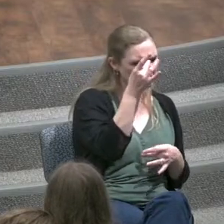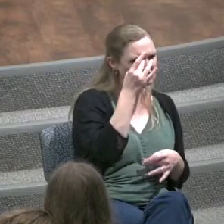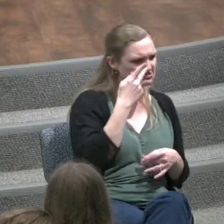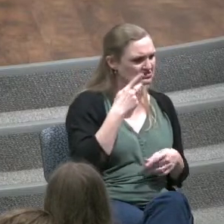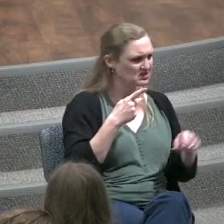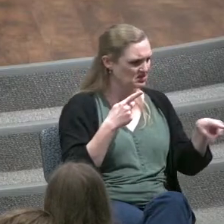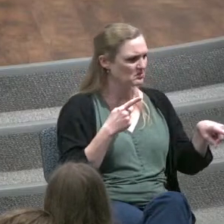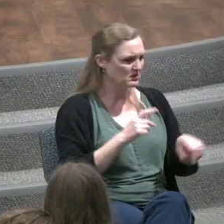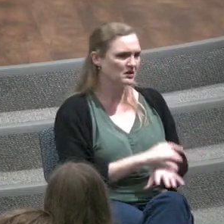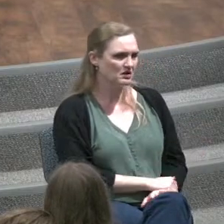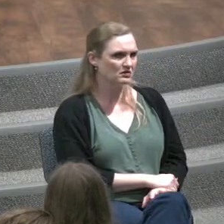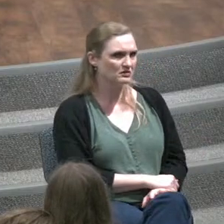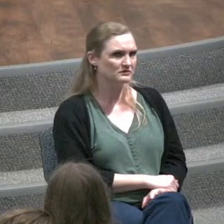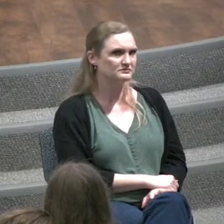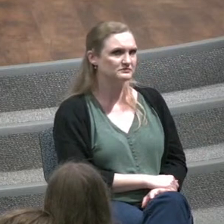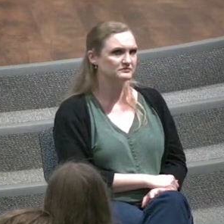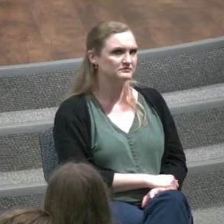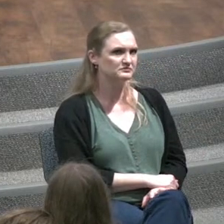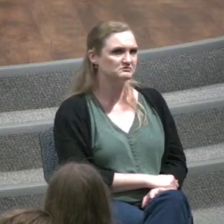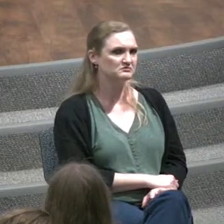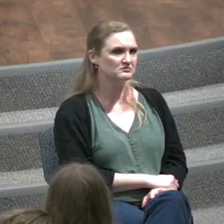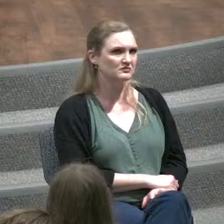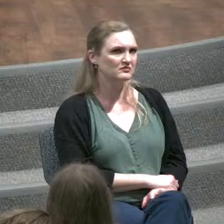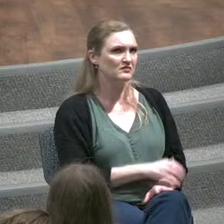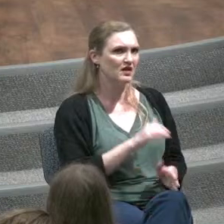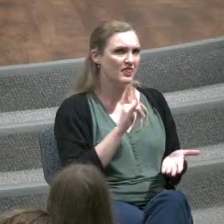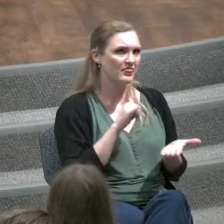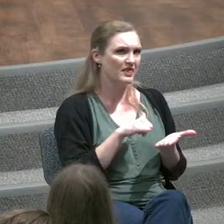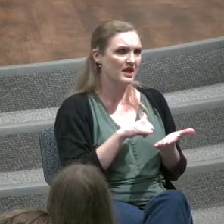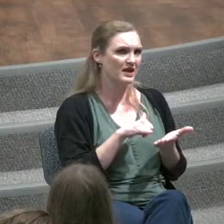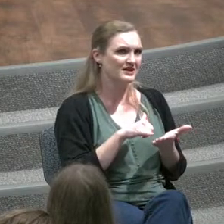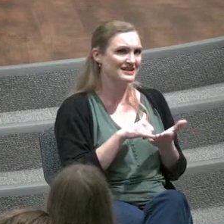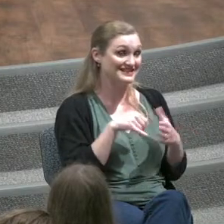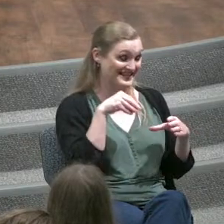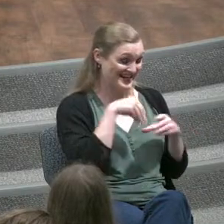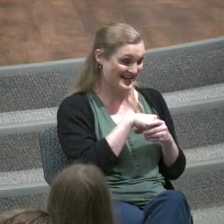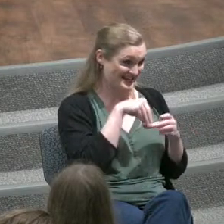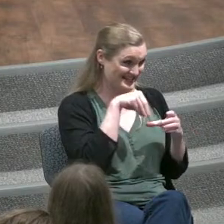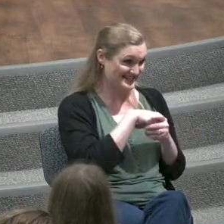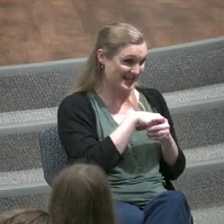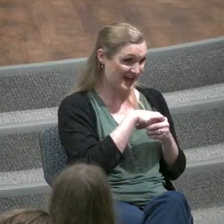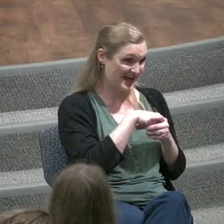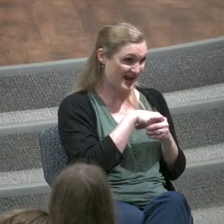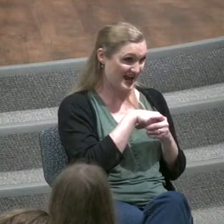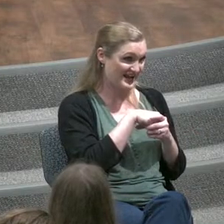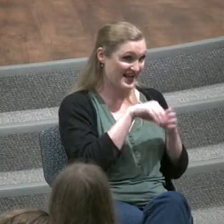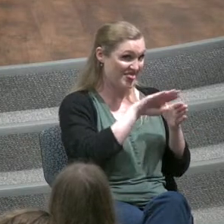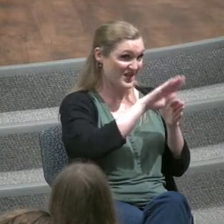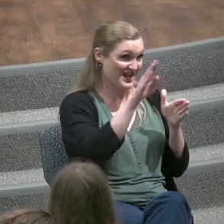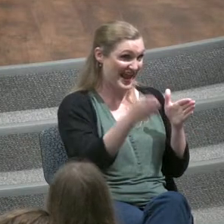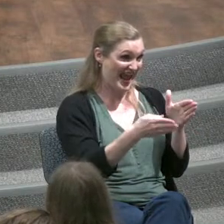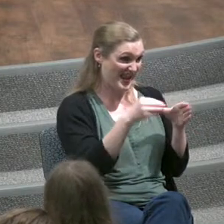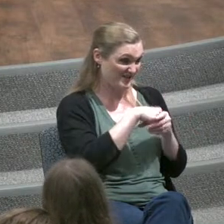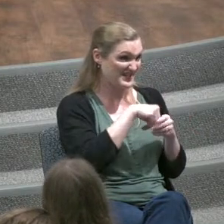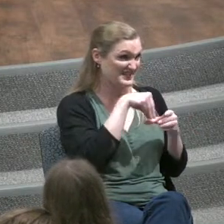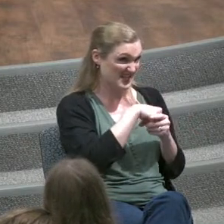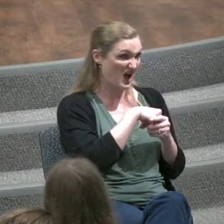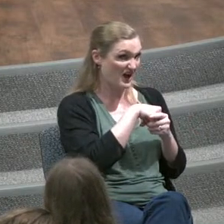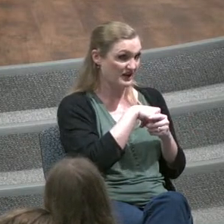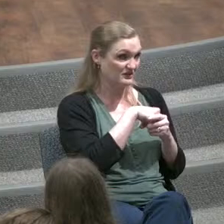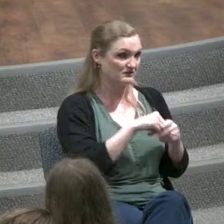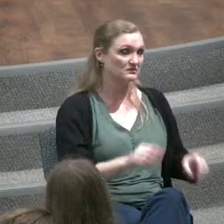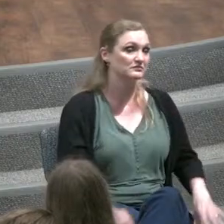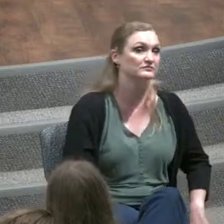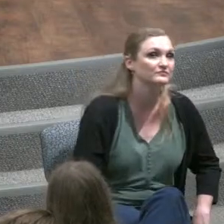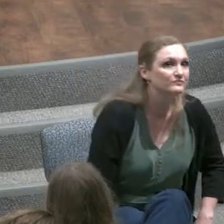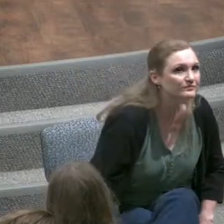there at the site. This is the inside of the actual cave that's on the site at